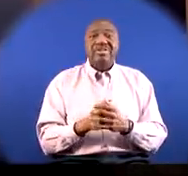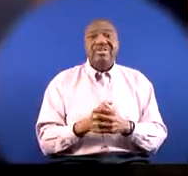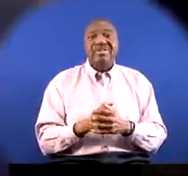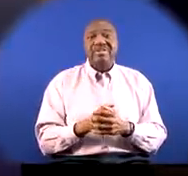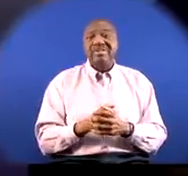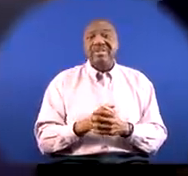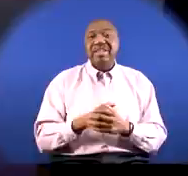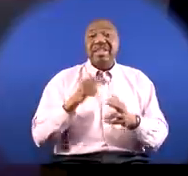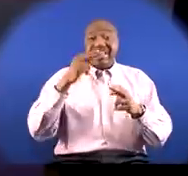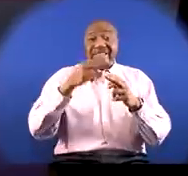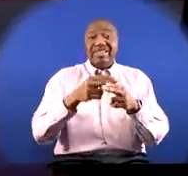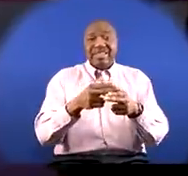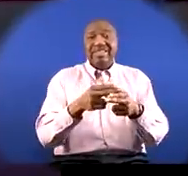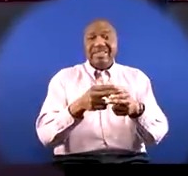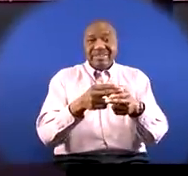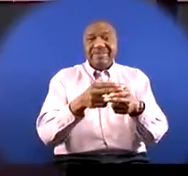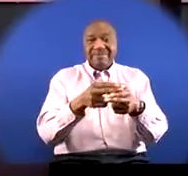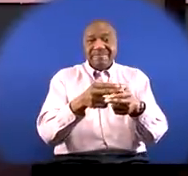to his